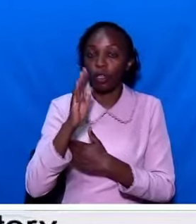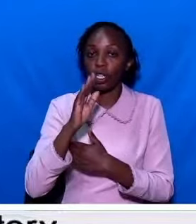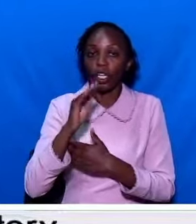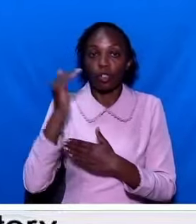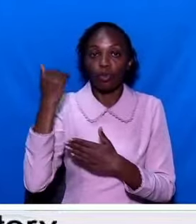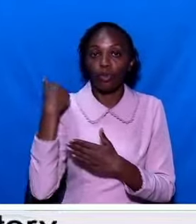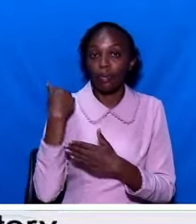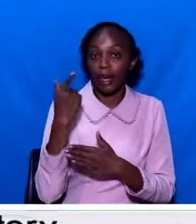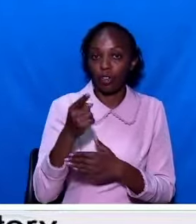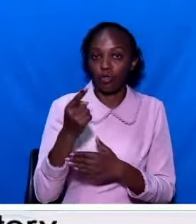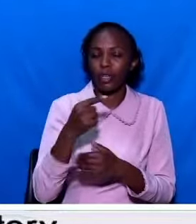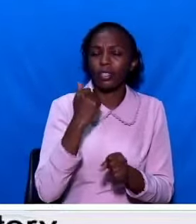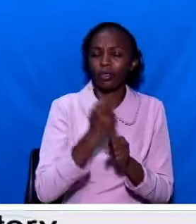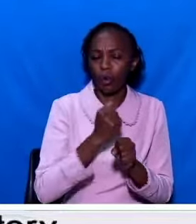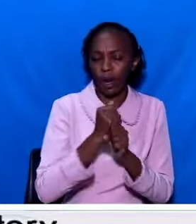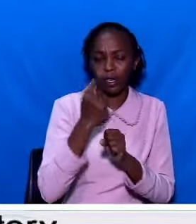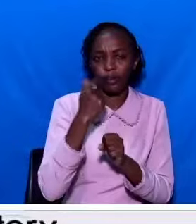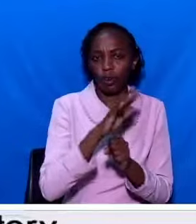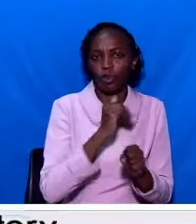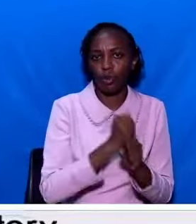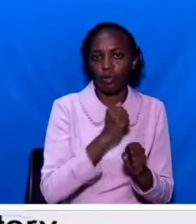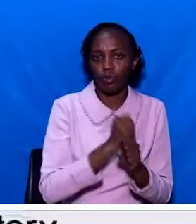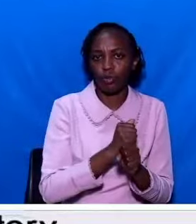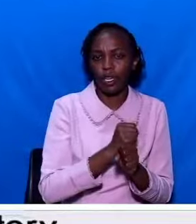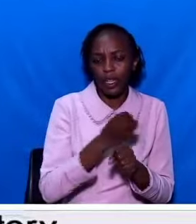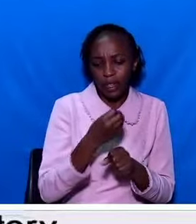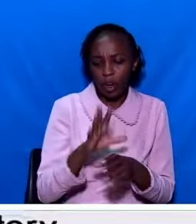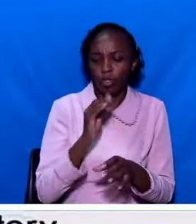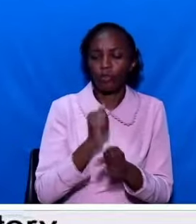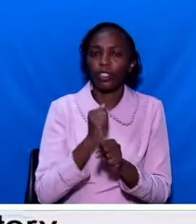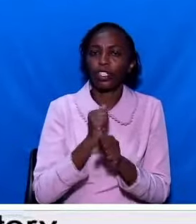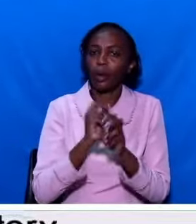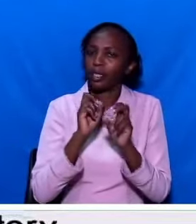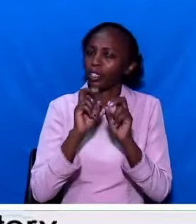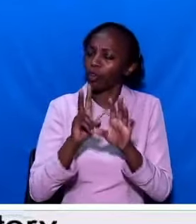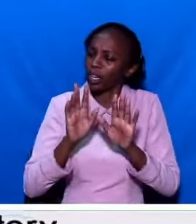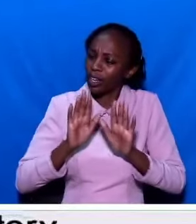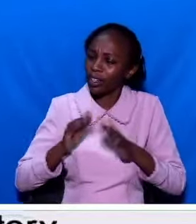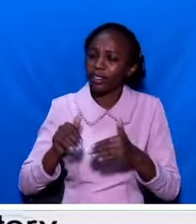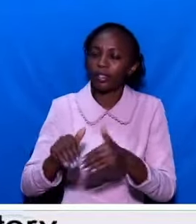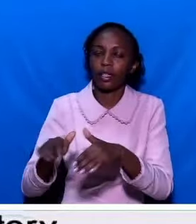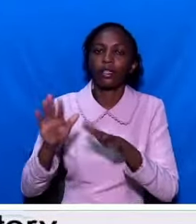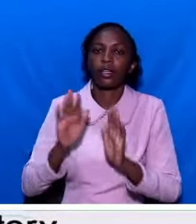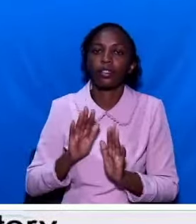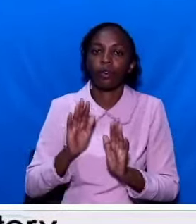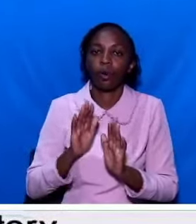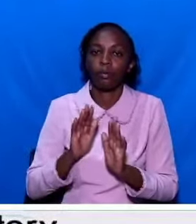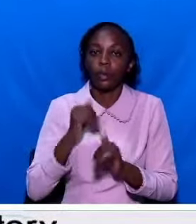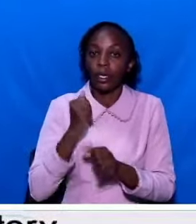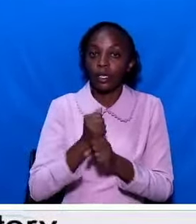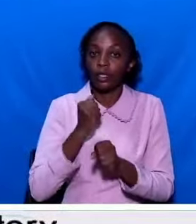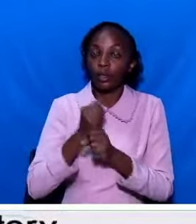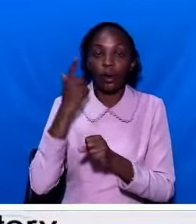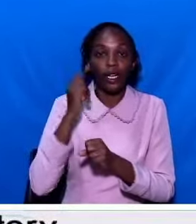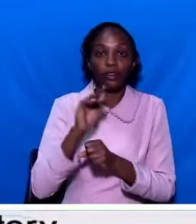good. The loss of your job, it's okay, let it go. It is working for your